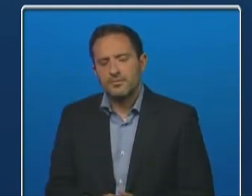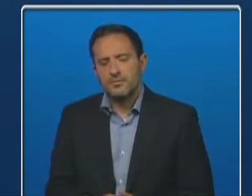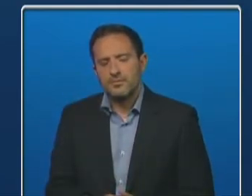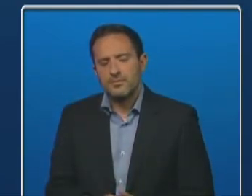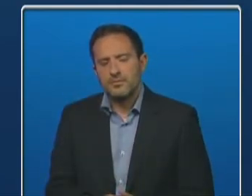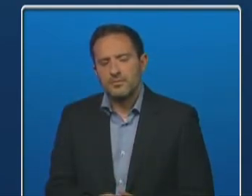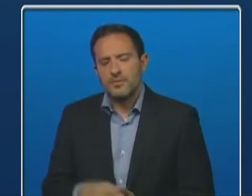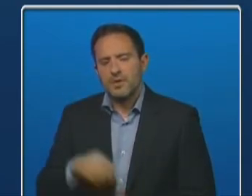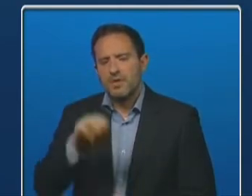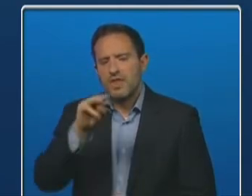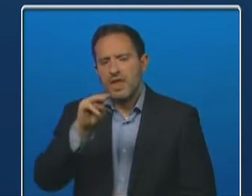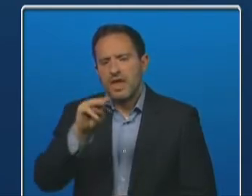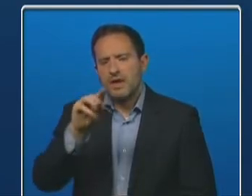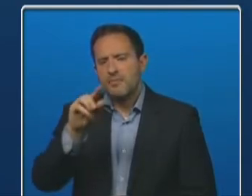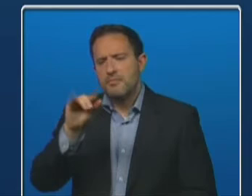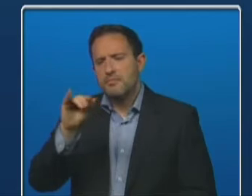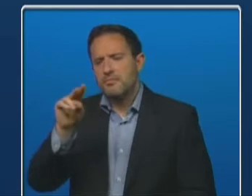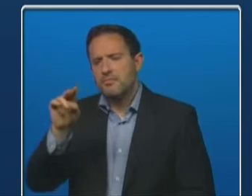Your line is open.